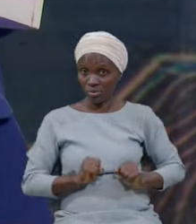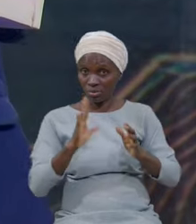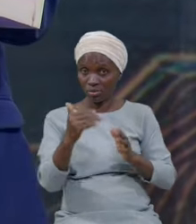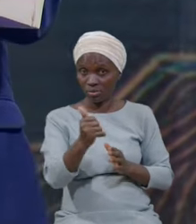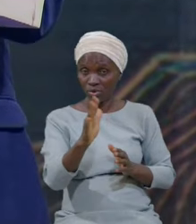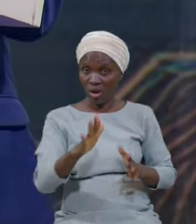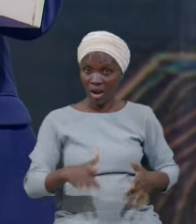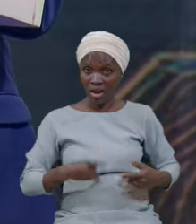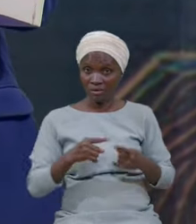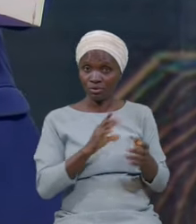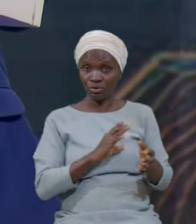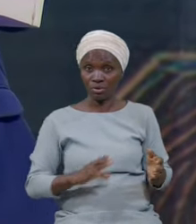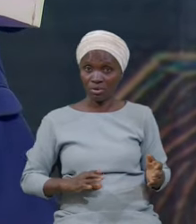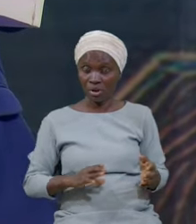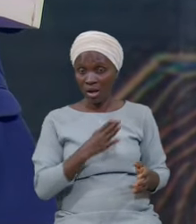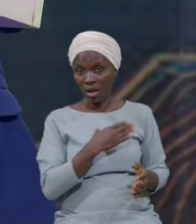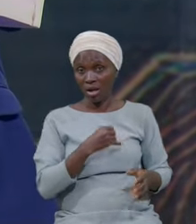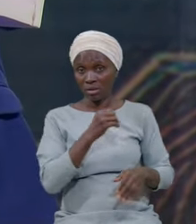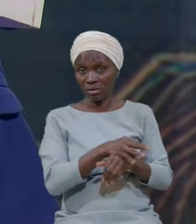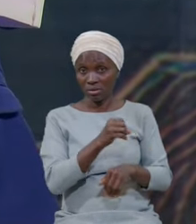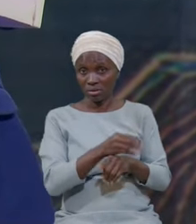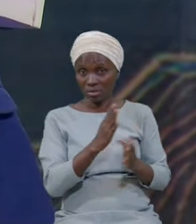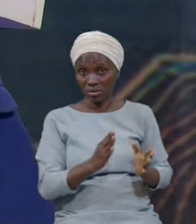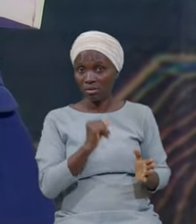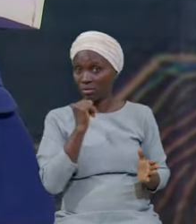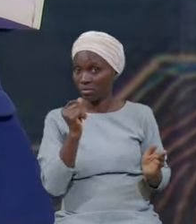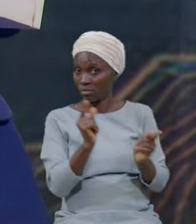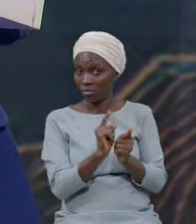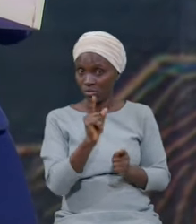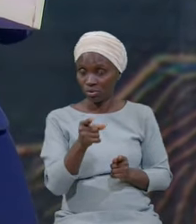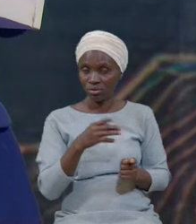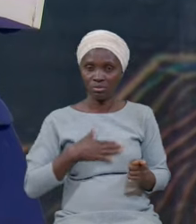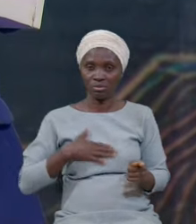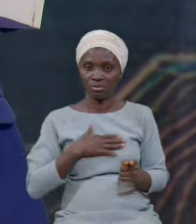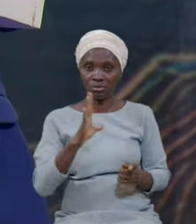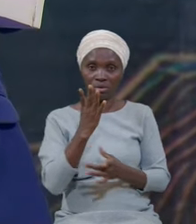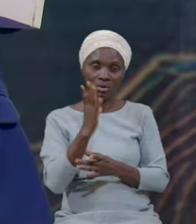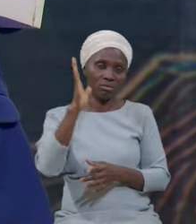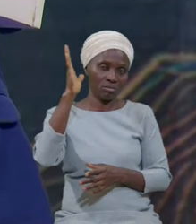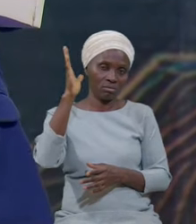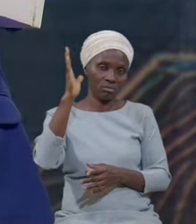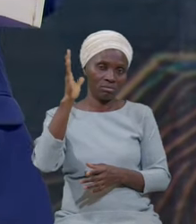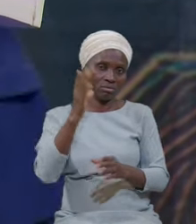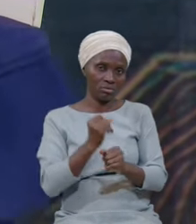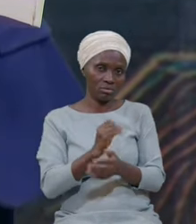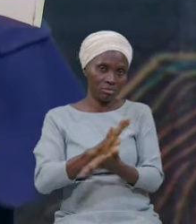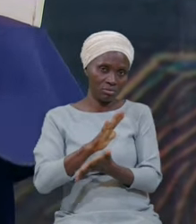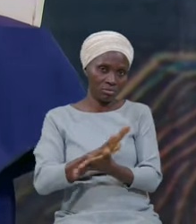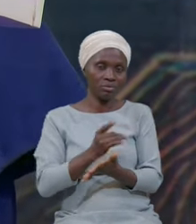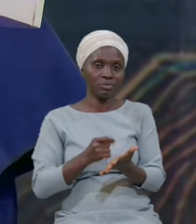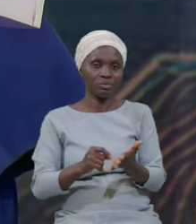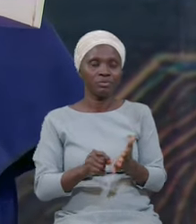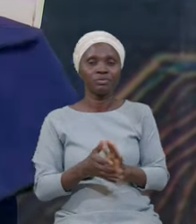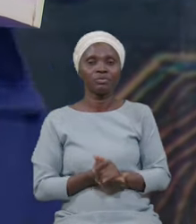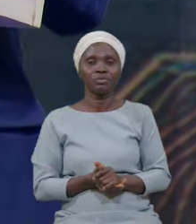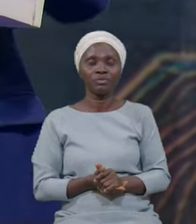please indicate. Counselors, look at those who are standing and attend to them. To my left,